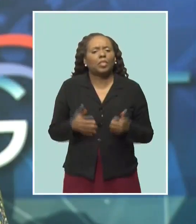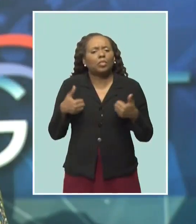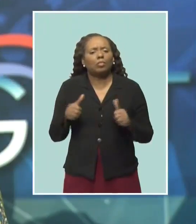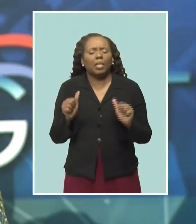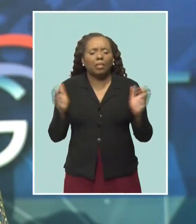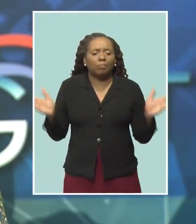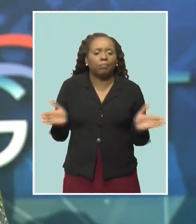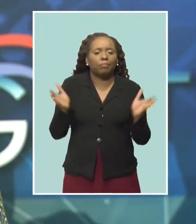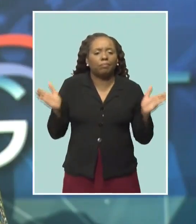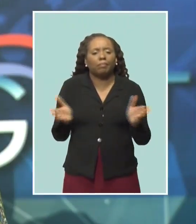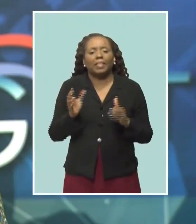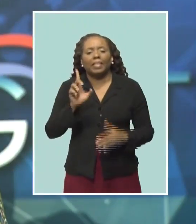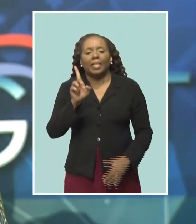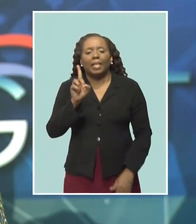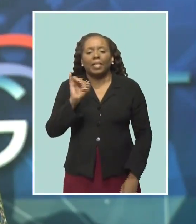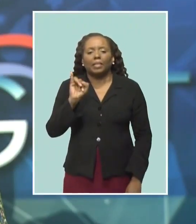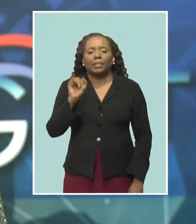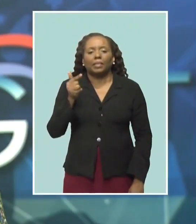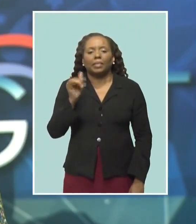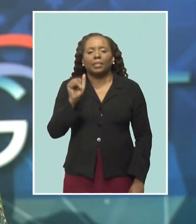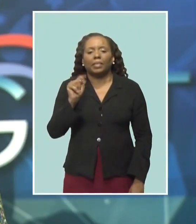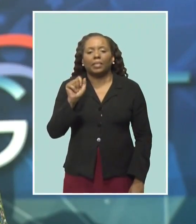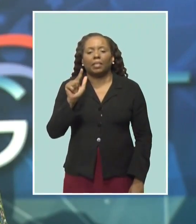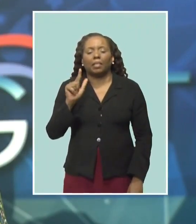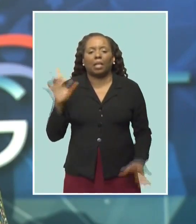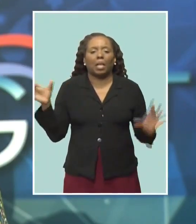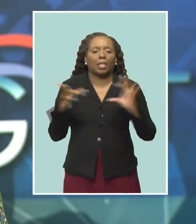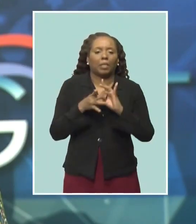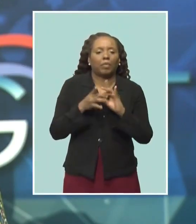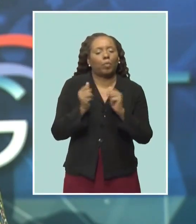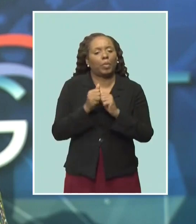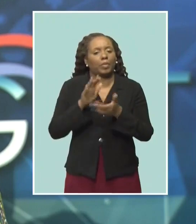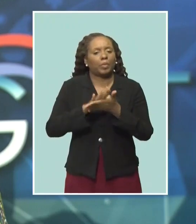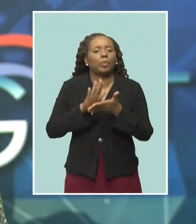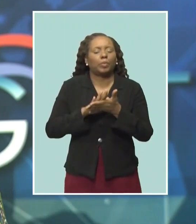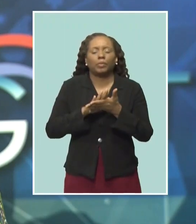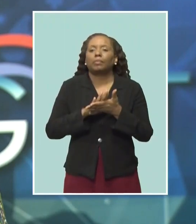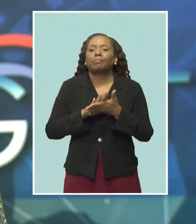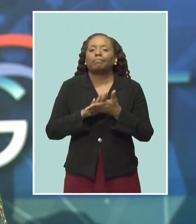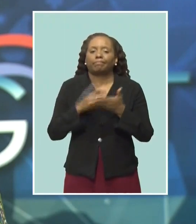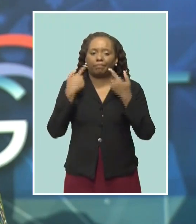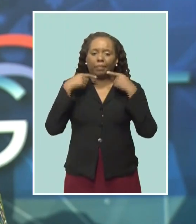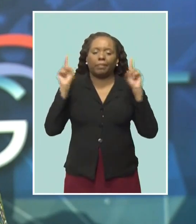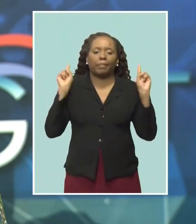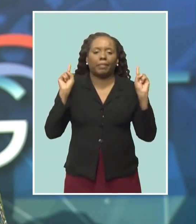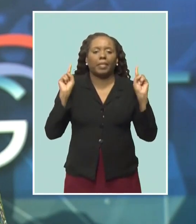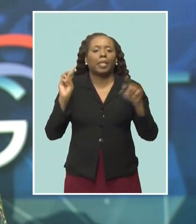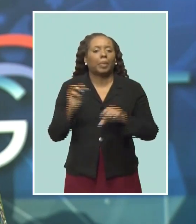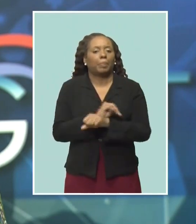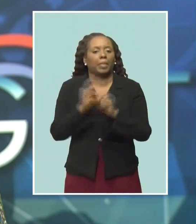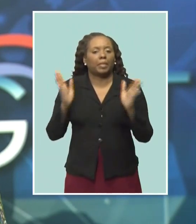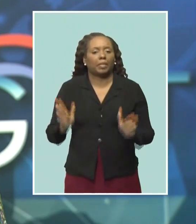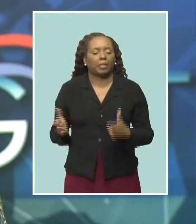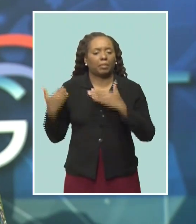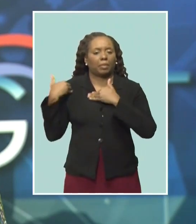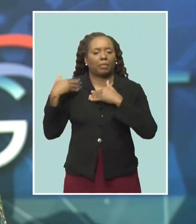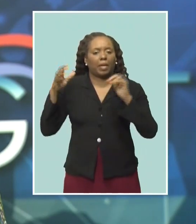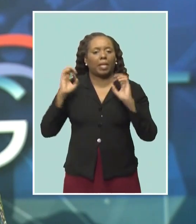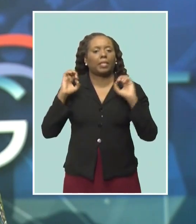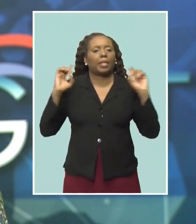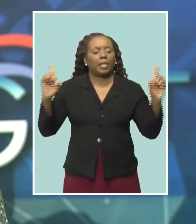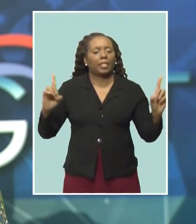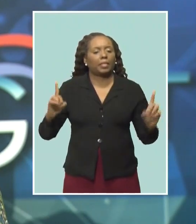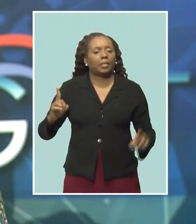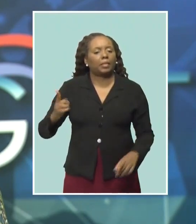Efforts to boost digital connectivity at local schools are paying off. This from Minister of Education, Technological and Vocational Training, Kay